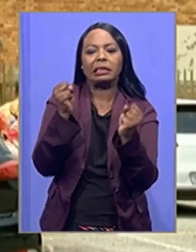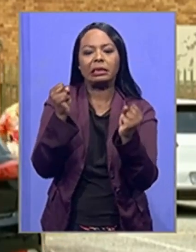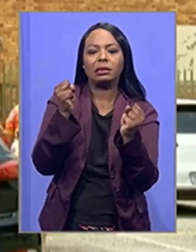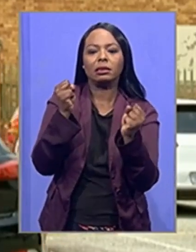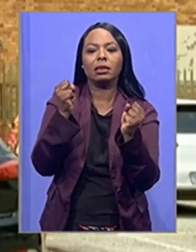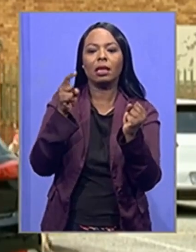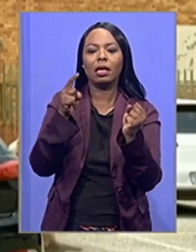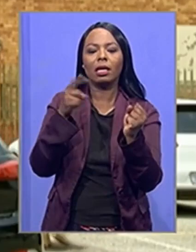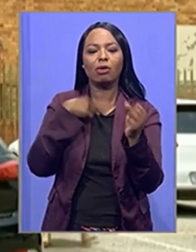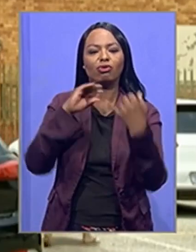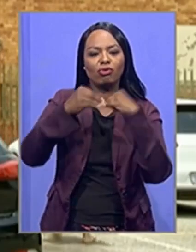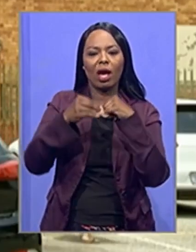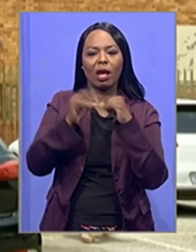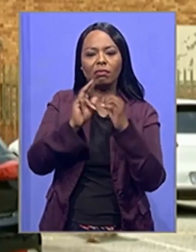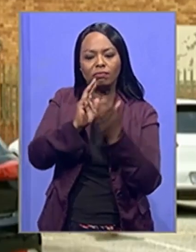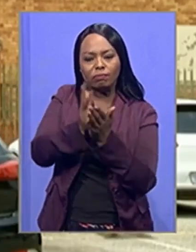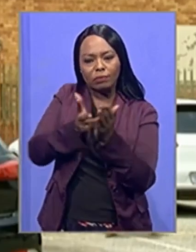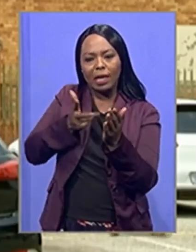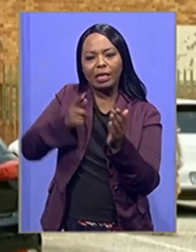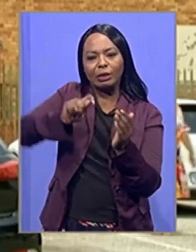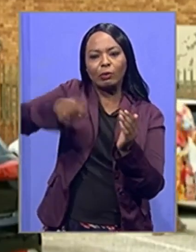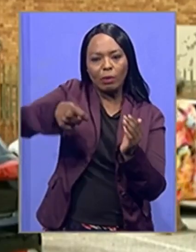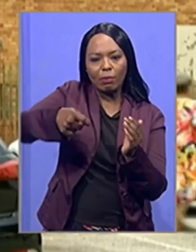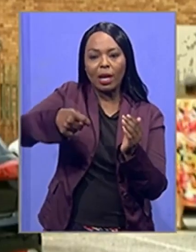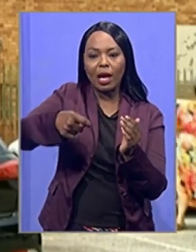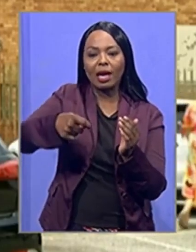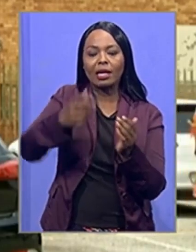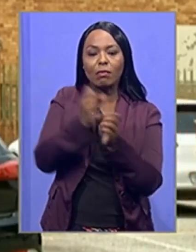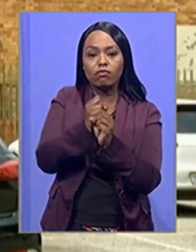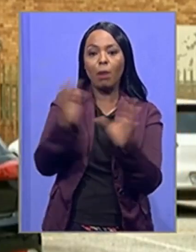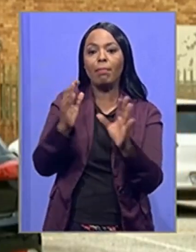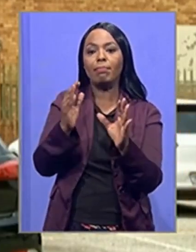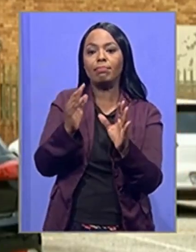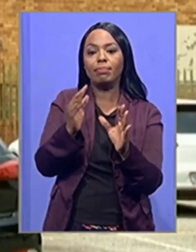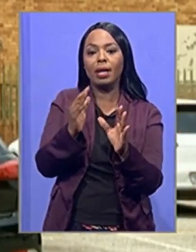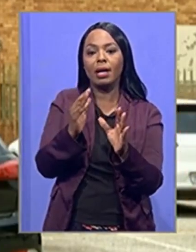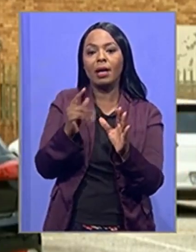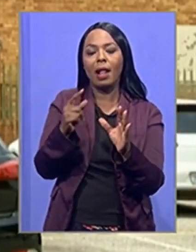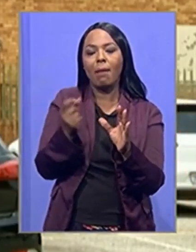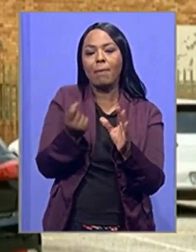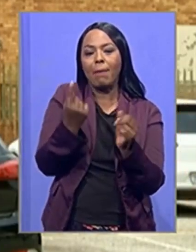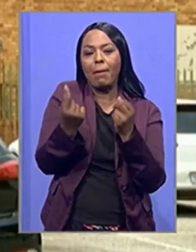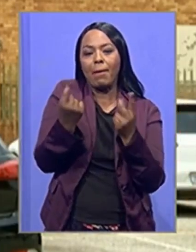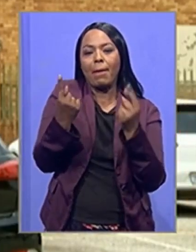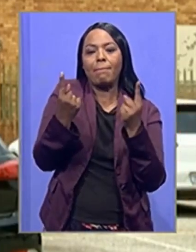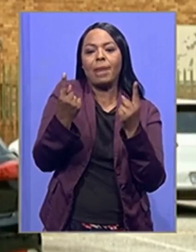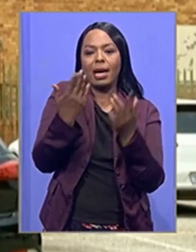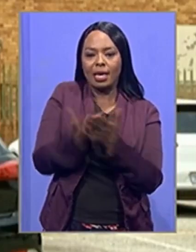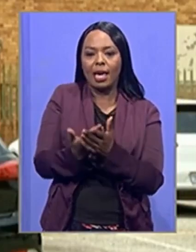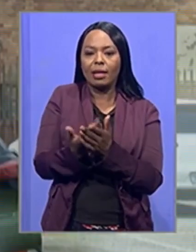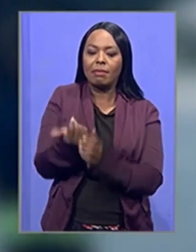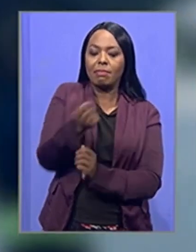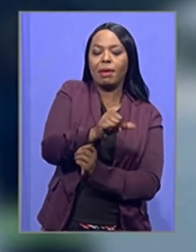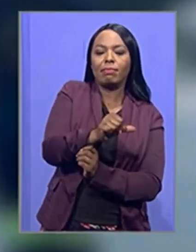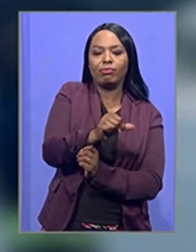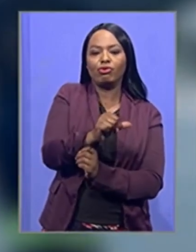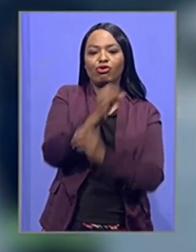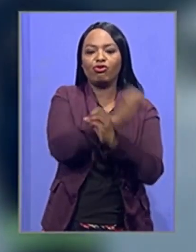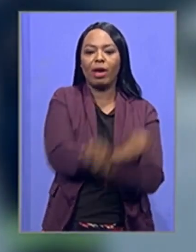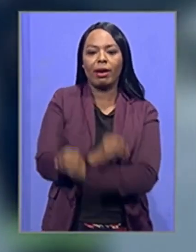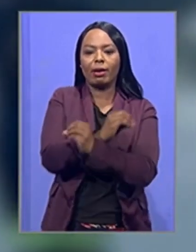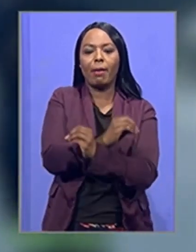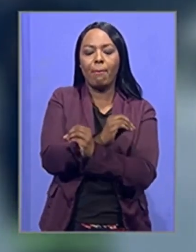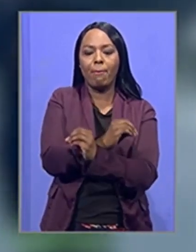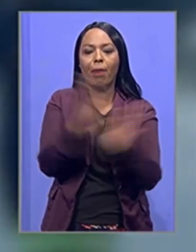hangare ke a leka hapore ke start e tsamaya e tlo etsa spark and spark so explodisa truck e la kako. Mokgweetsi